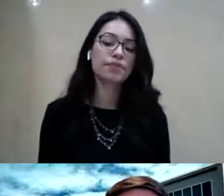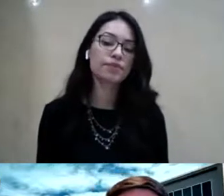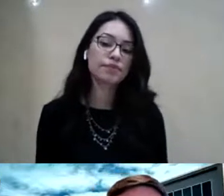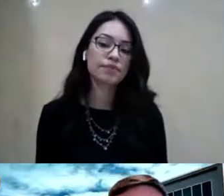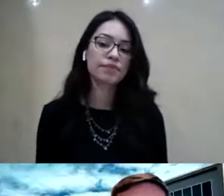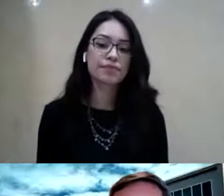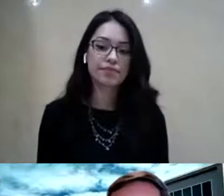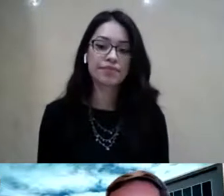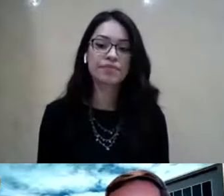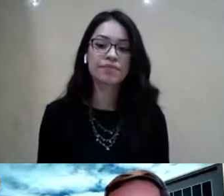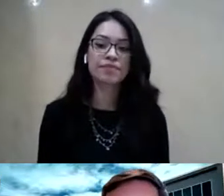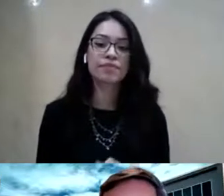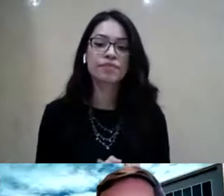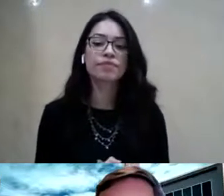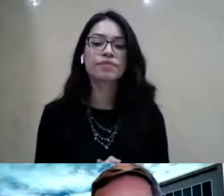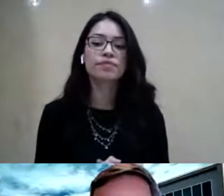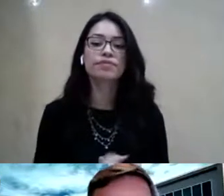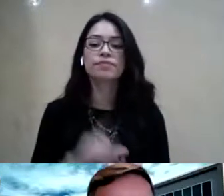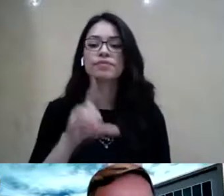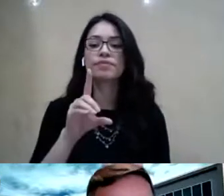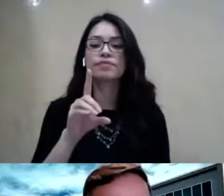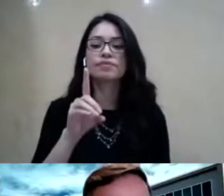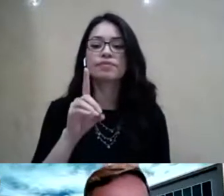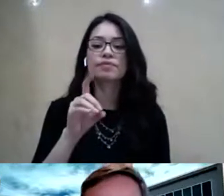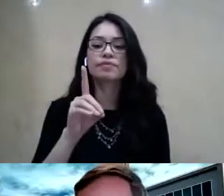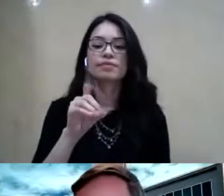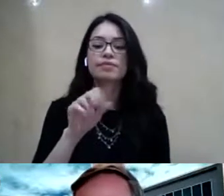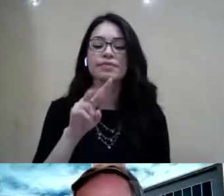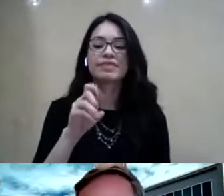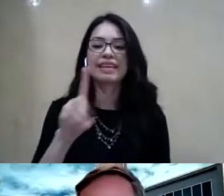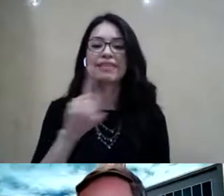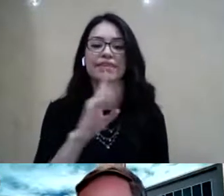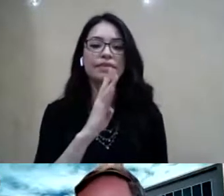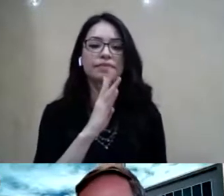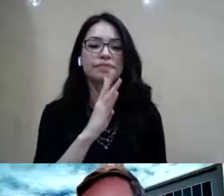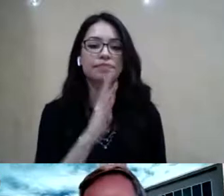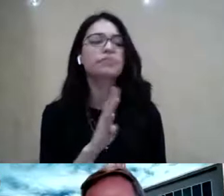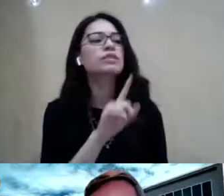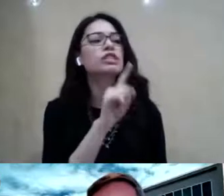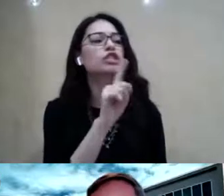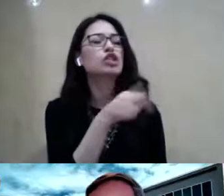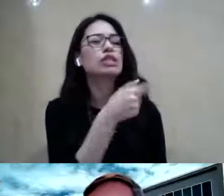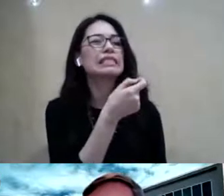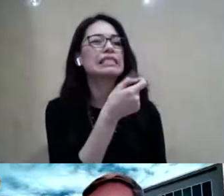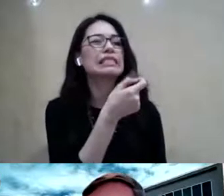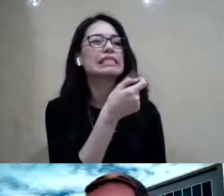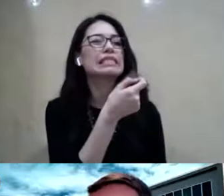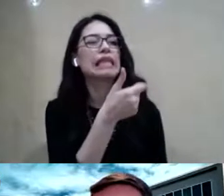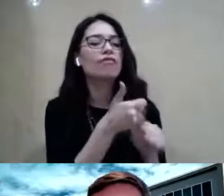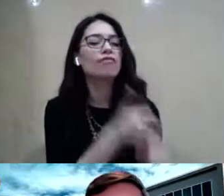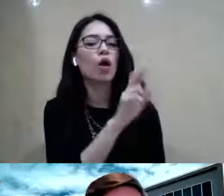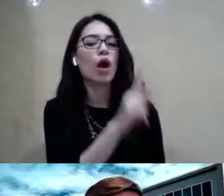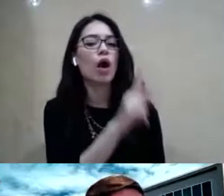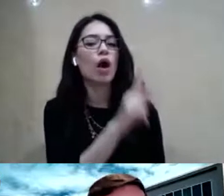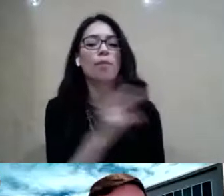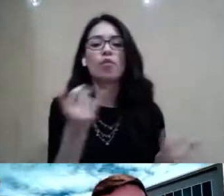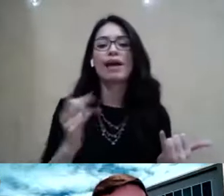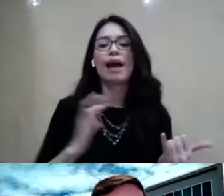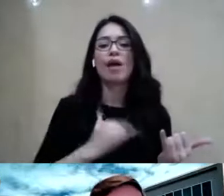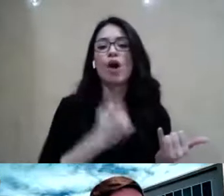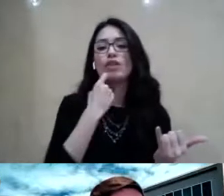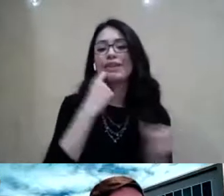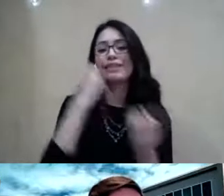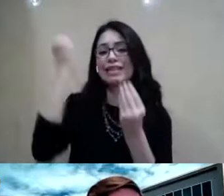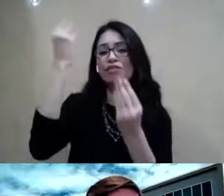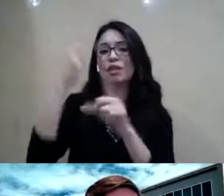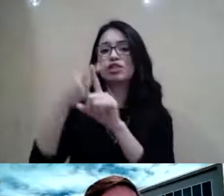Go ahead, David. Mine is just a slight follow-up to that. So right now, our latest information from LA County Department of Public Health